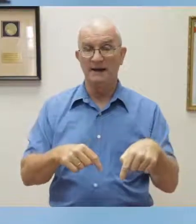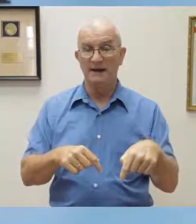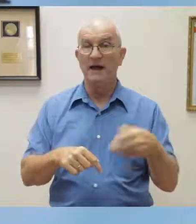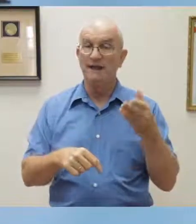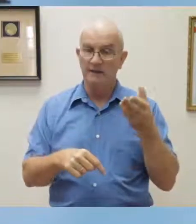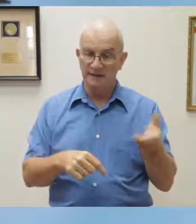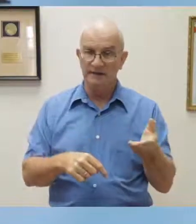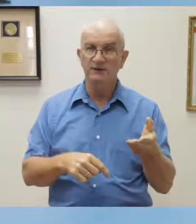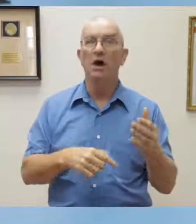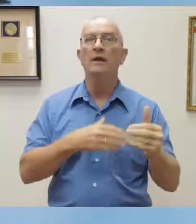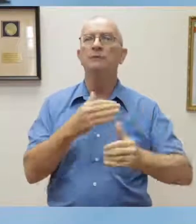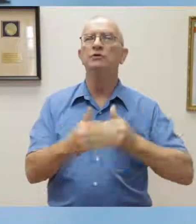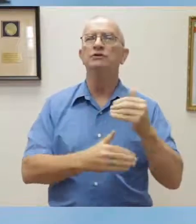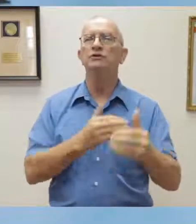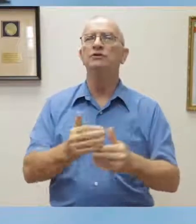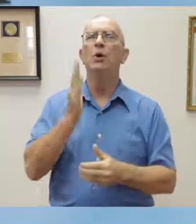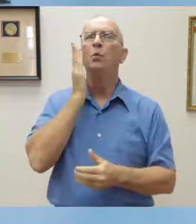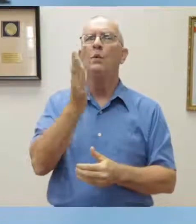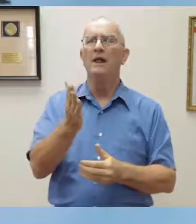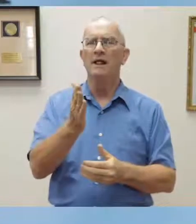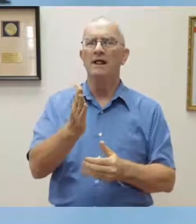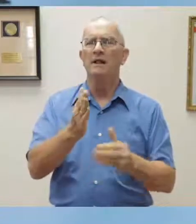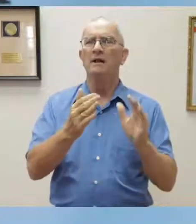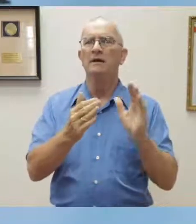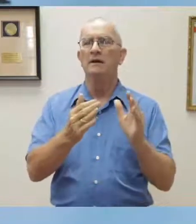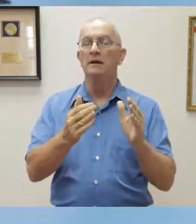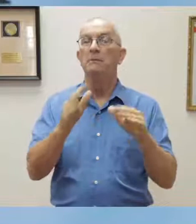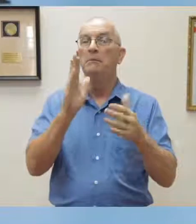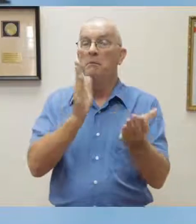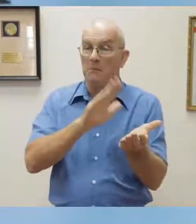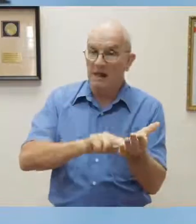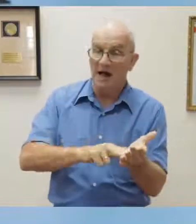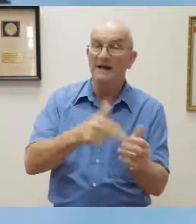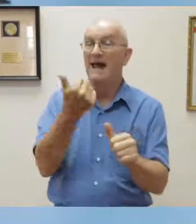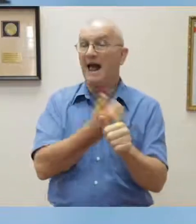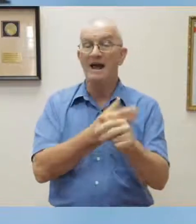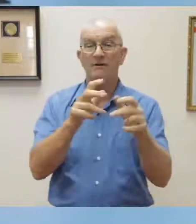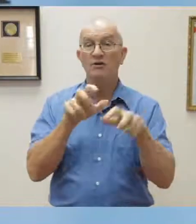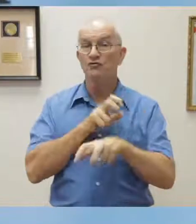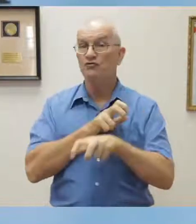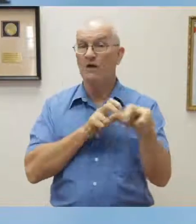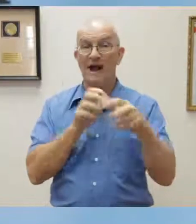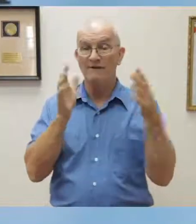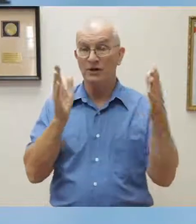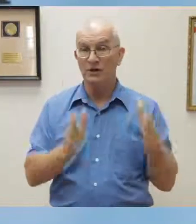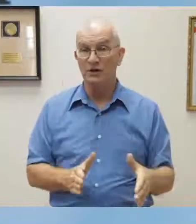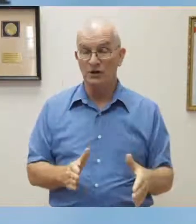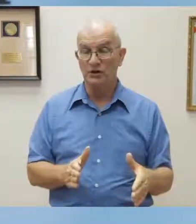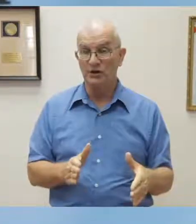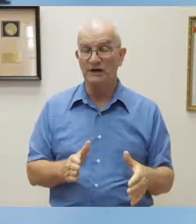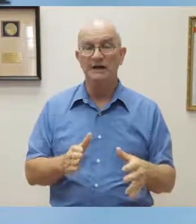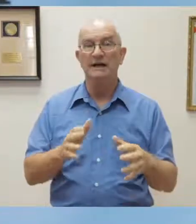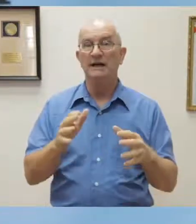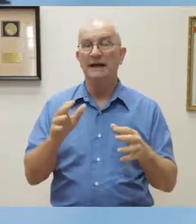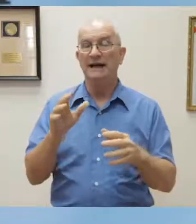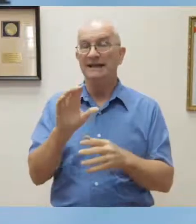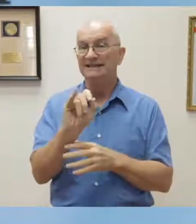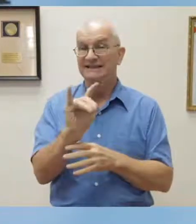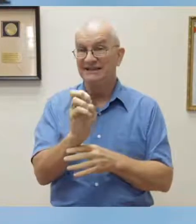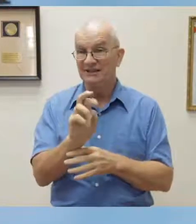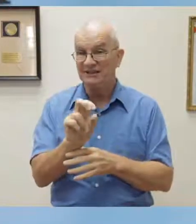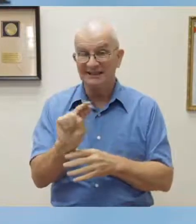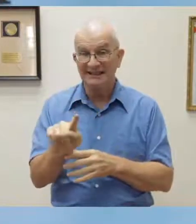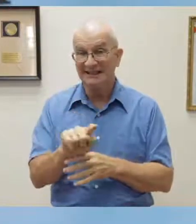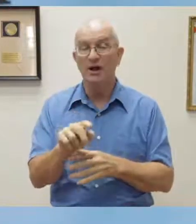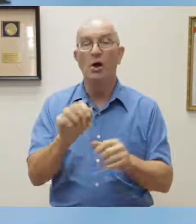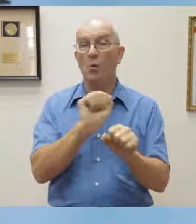any traveler, citizen, resident, worker, or visitor arriving by commercial or private